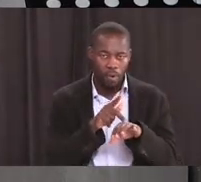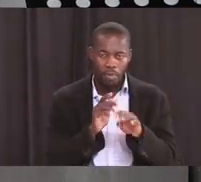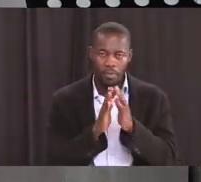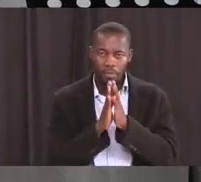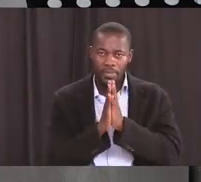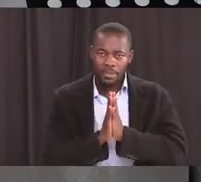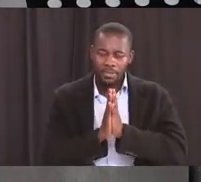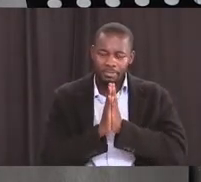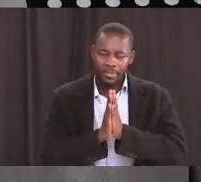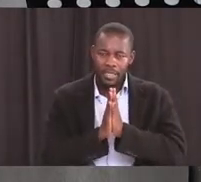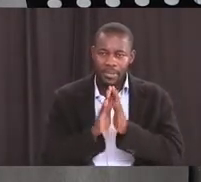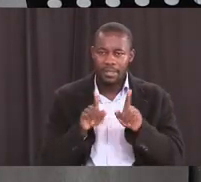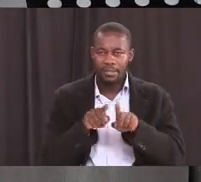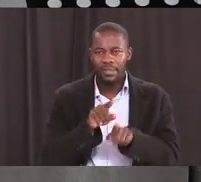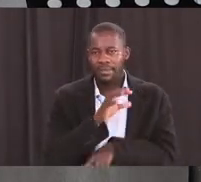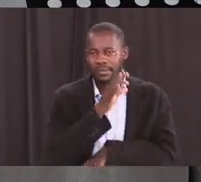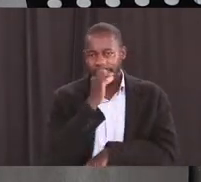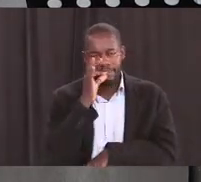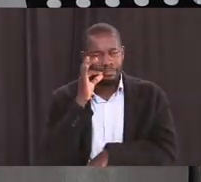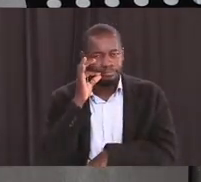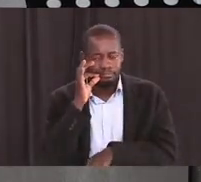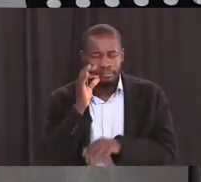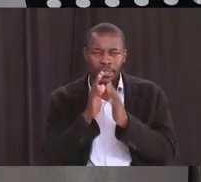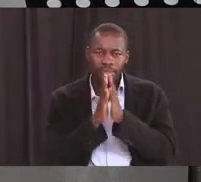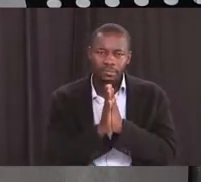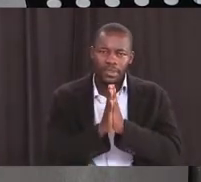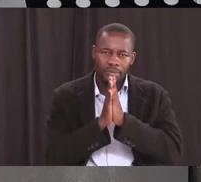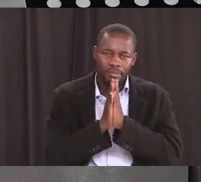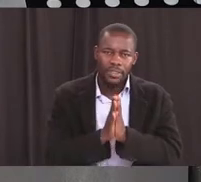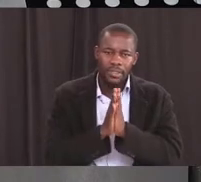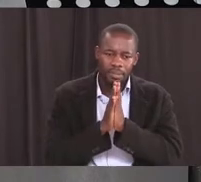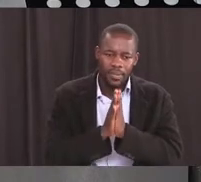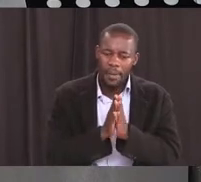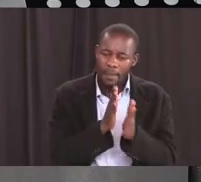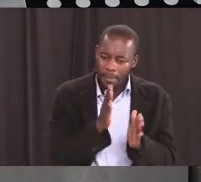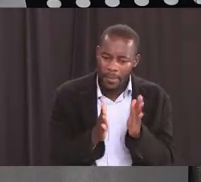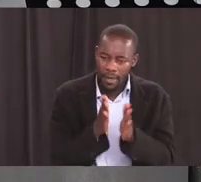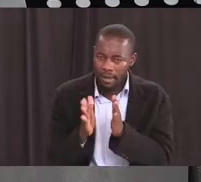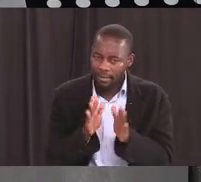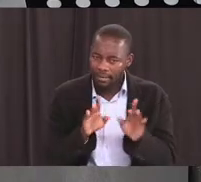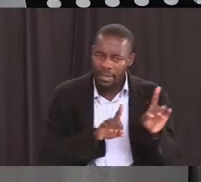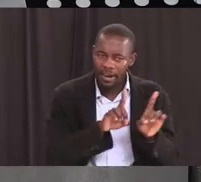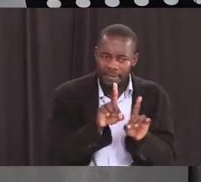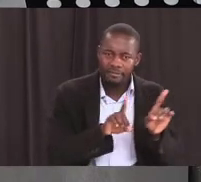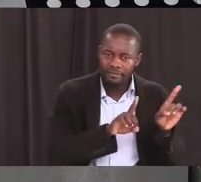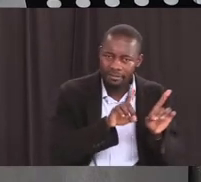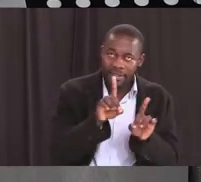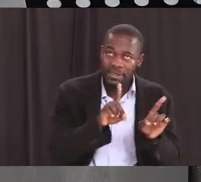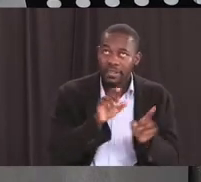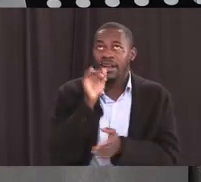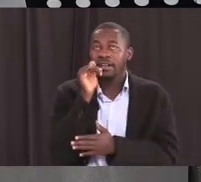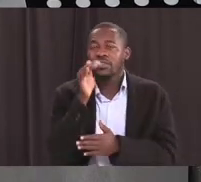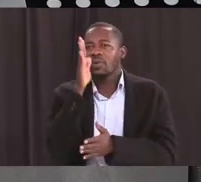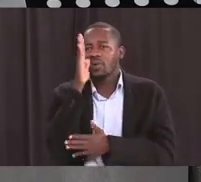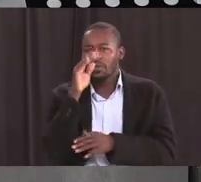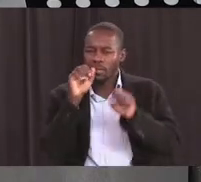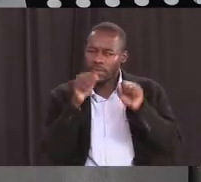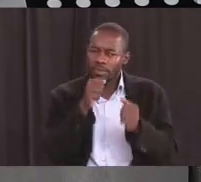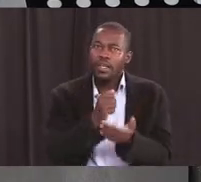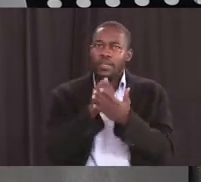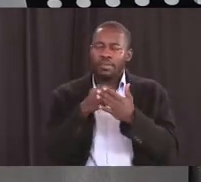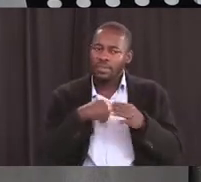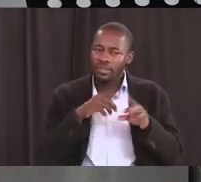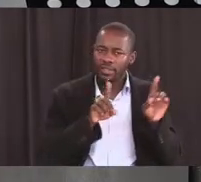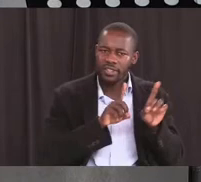he had fasted. Paul had planned his journey out. He had took measures to make sure that they would be accepted in the towns